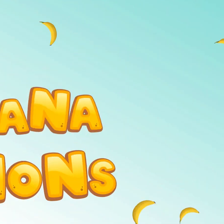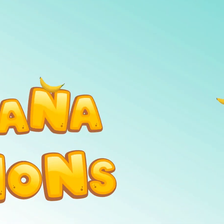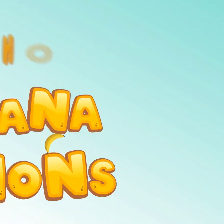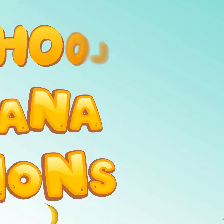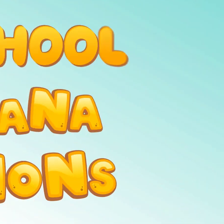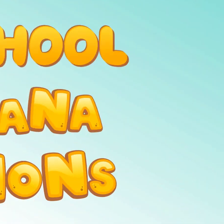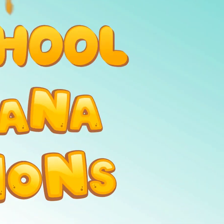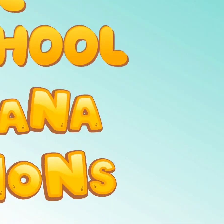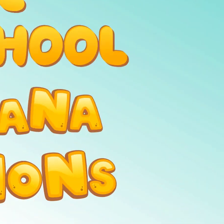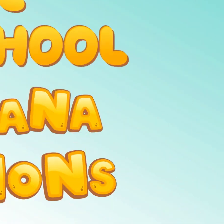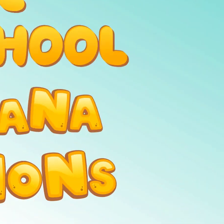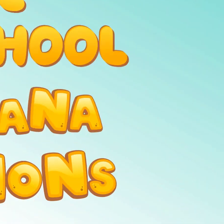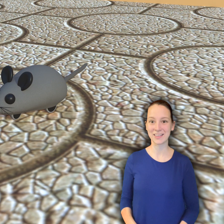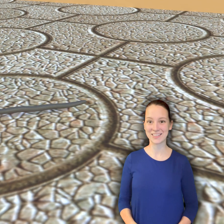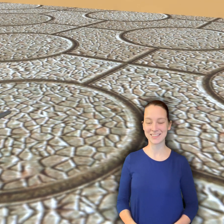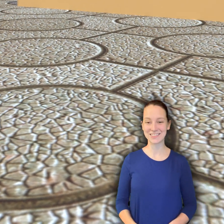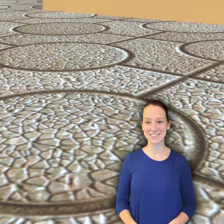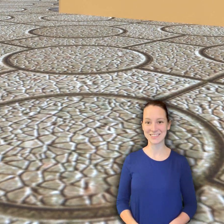s